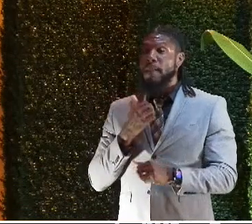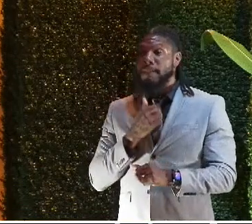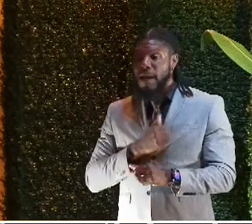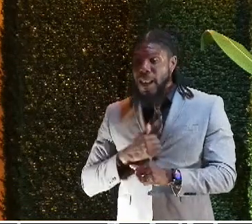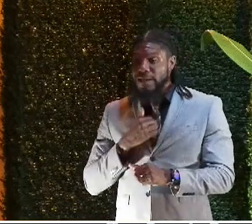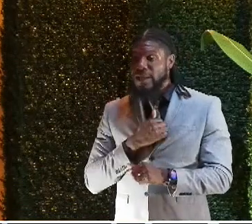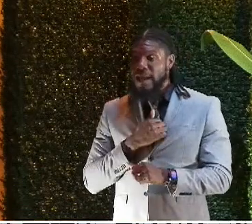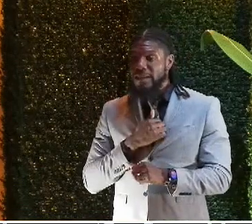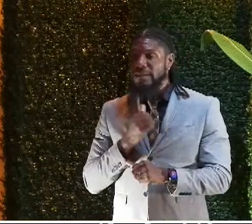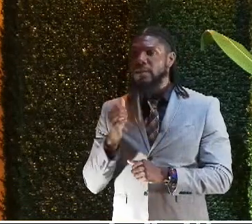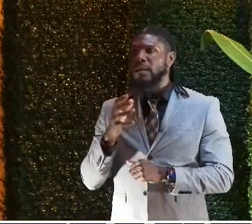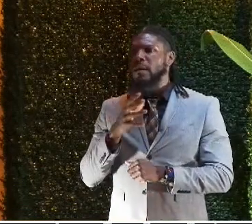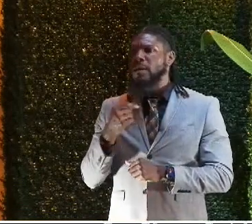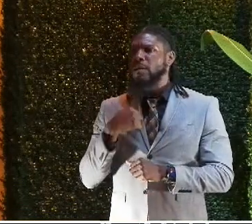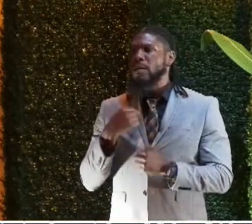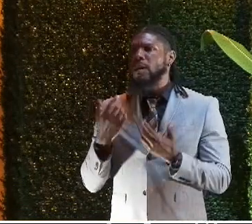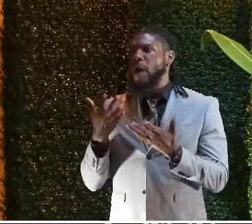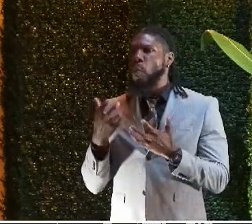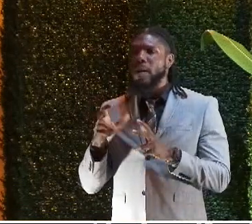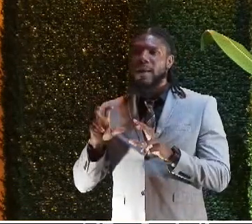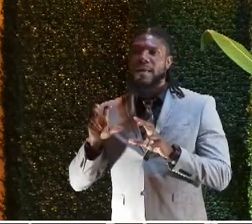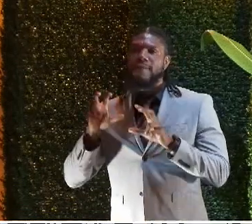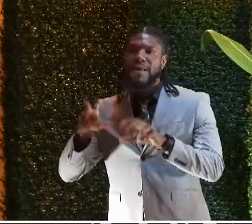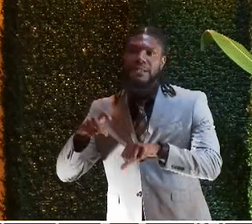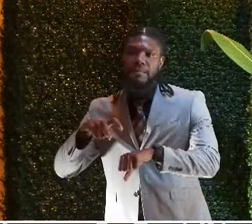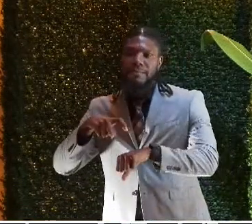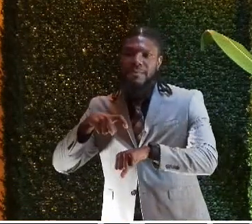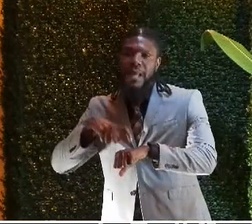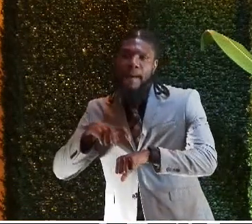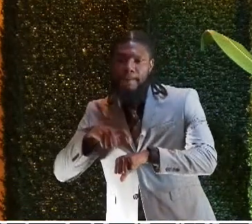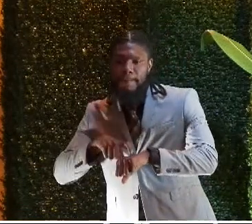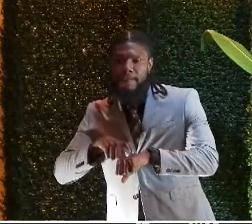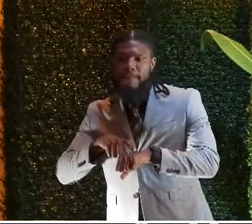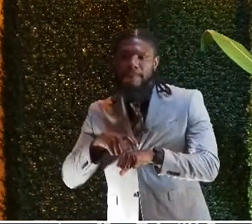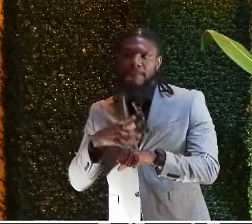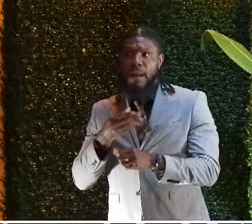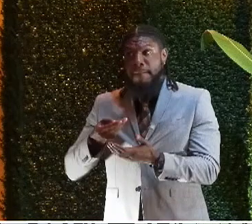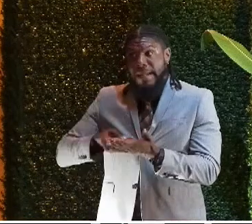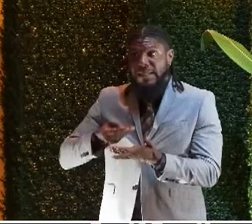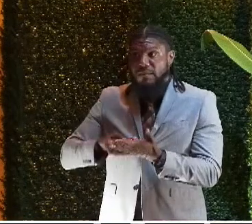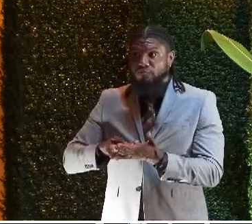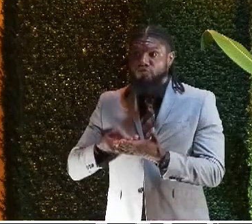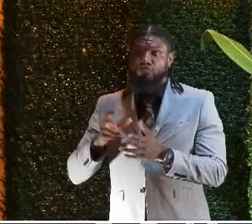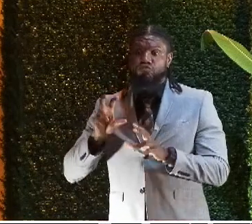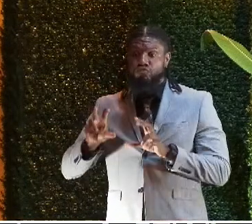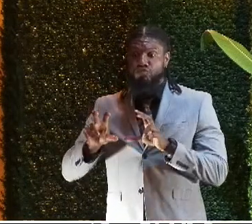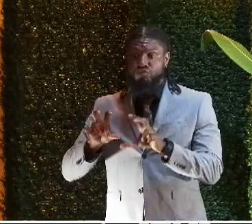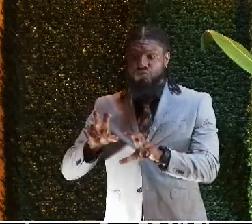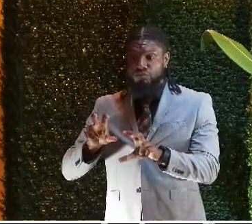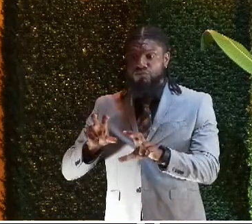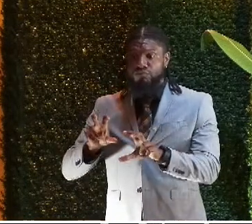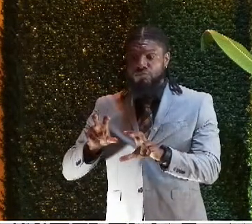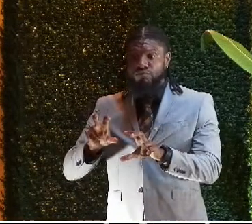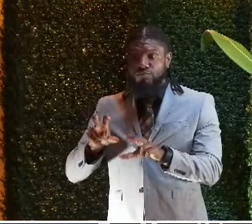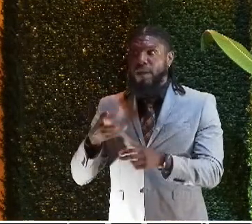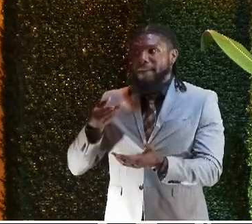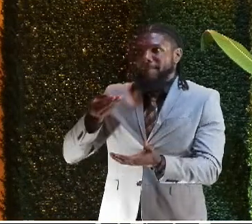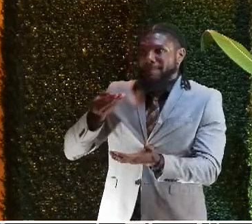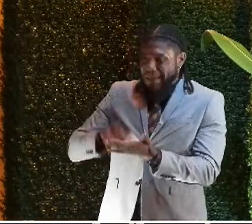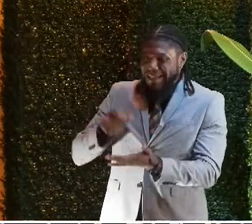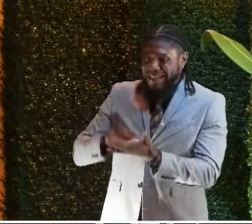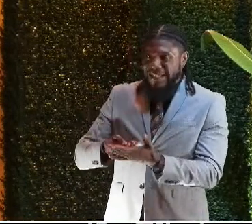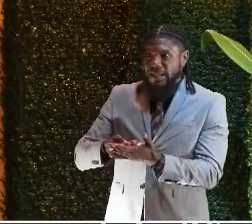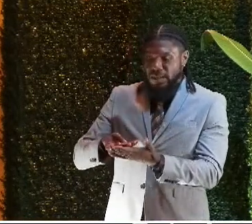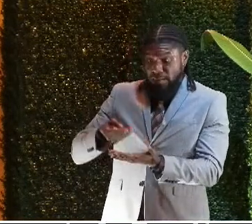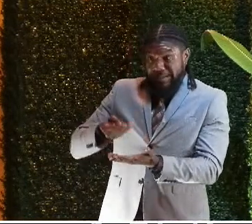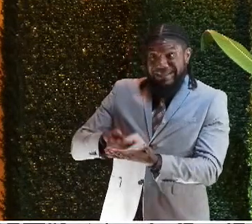want to invest some time and money when they got it, and money